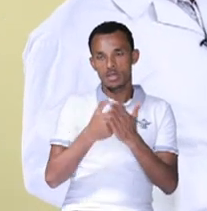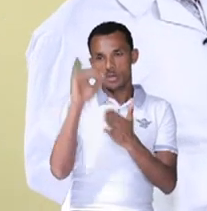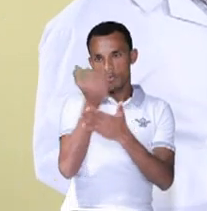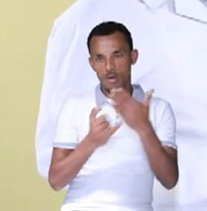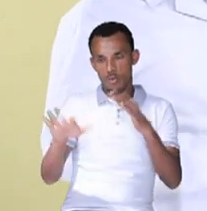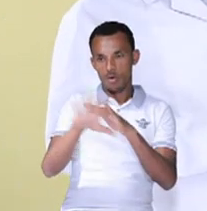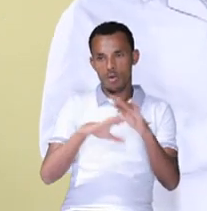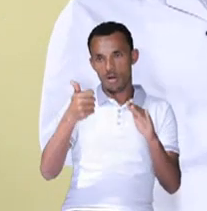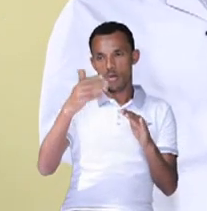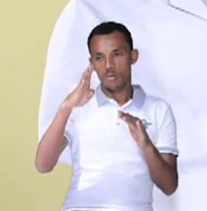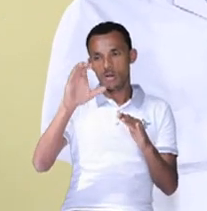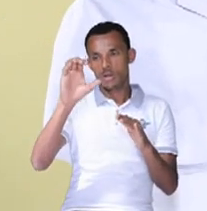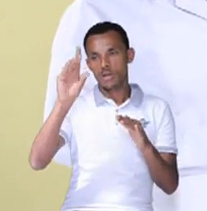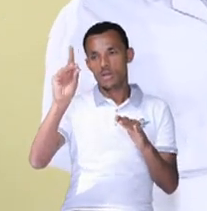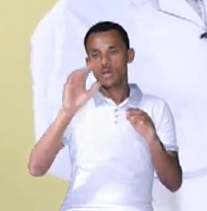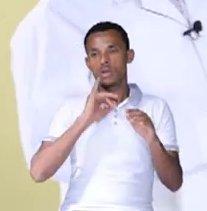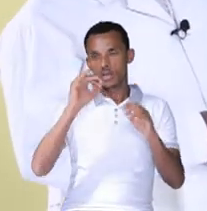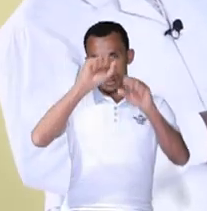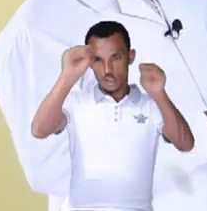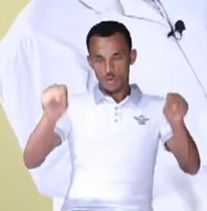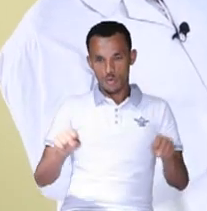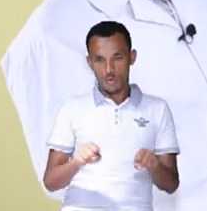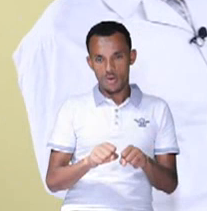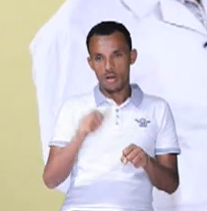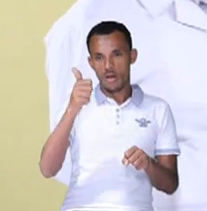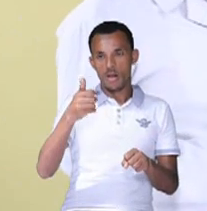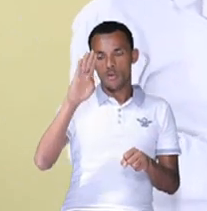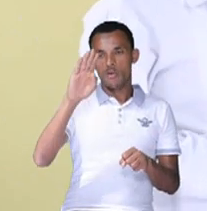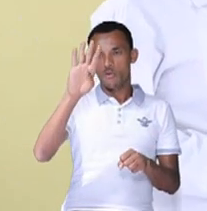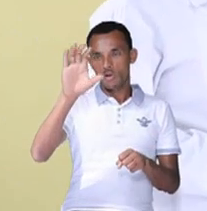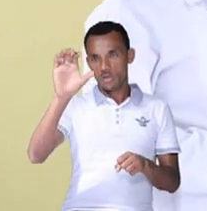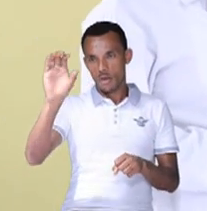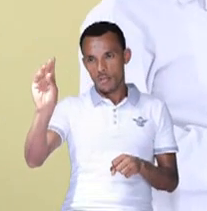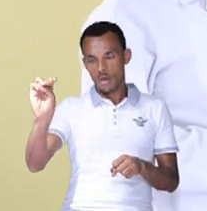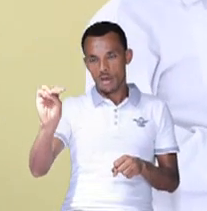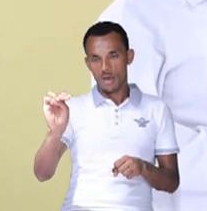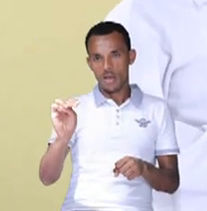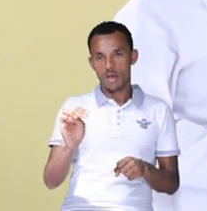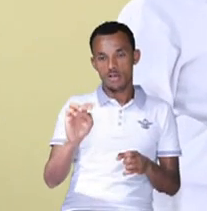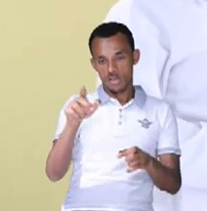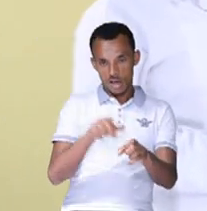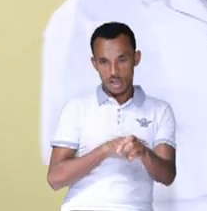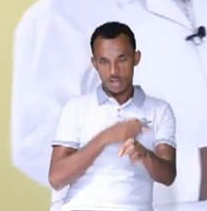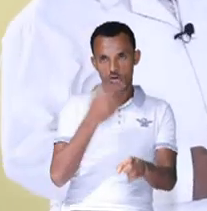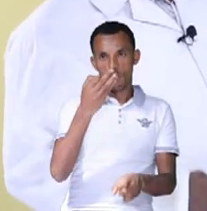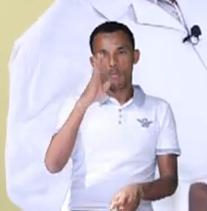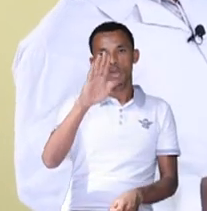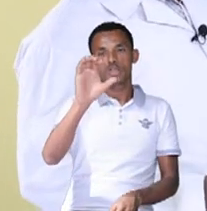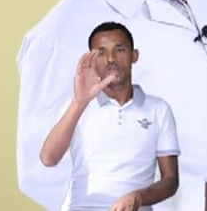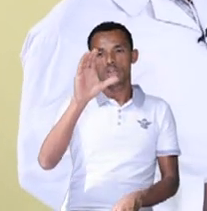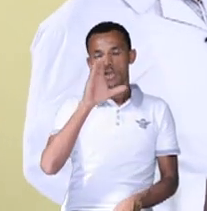figure below, ABCD is a square. AB is 4 centimeter. The length of